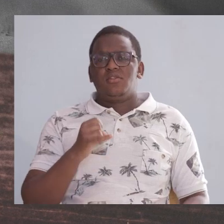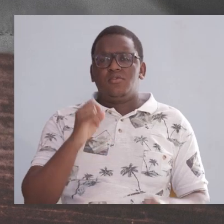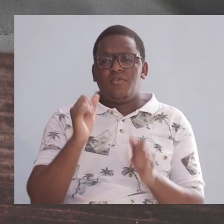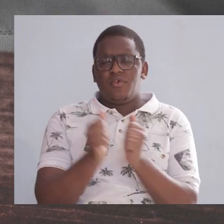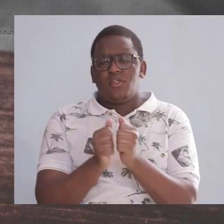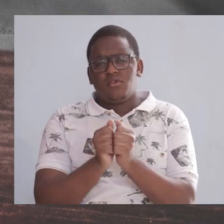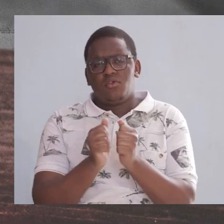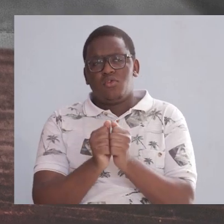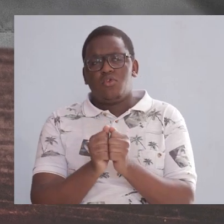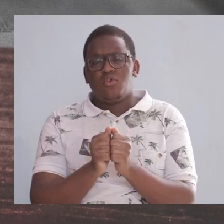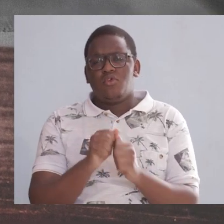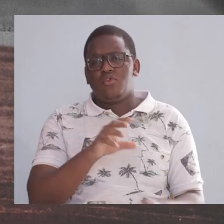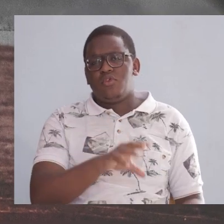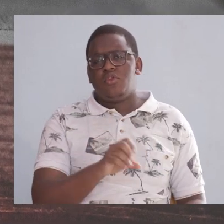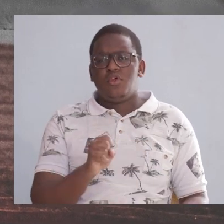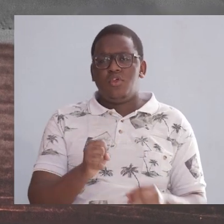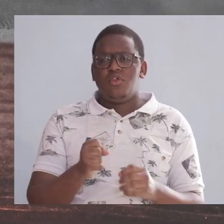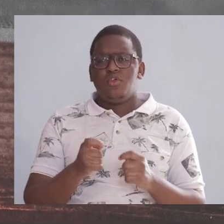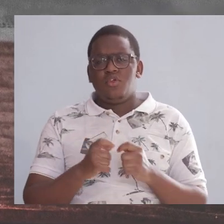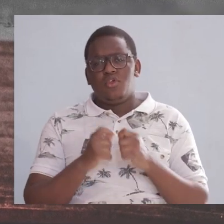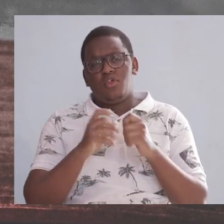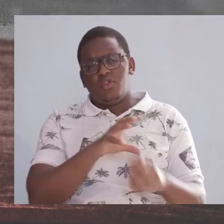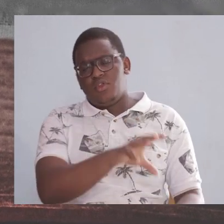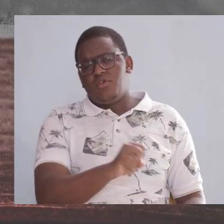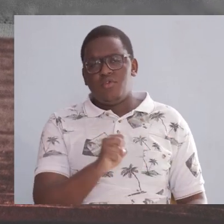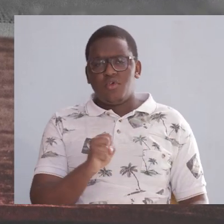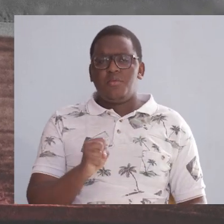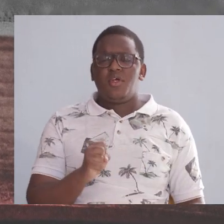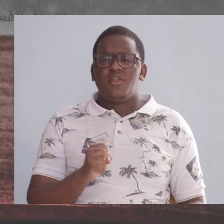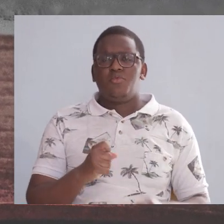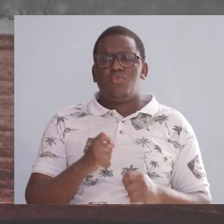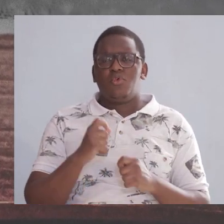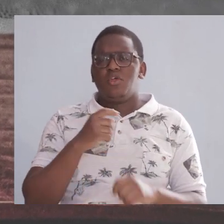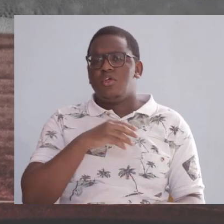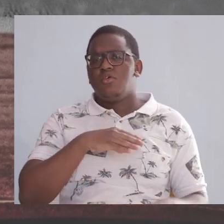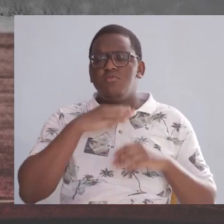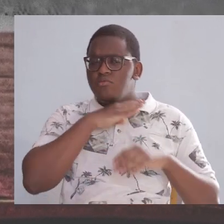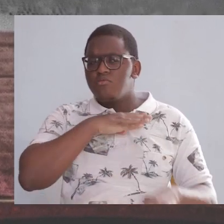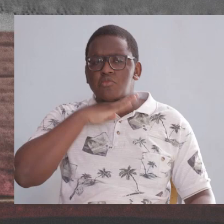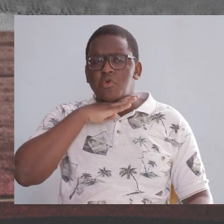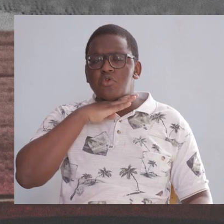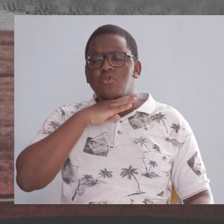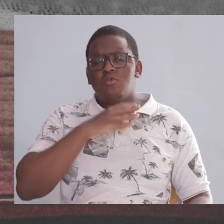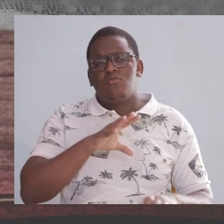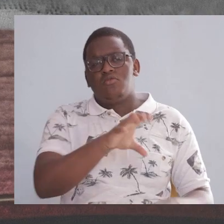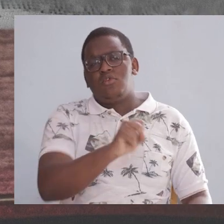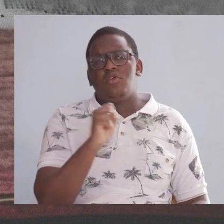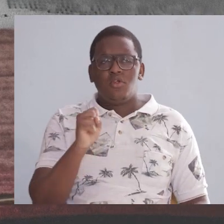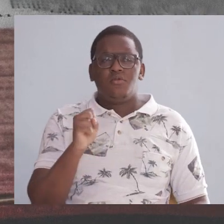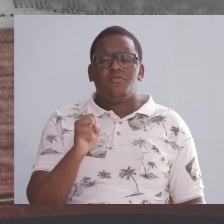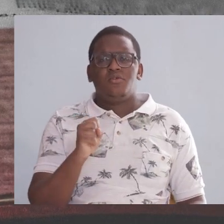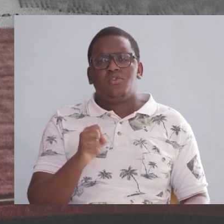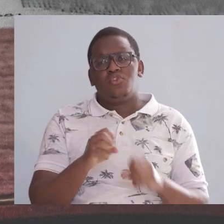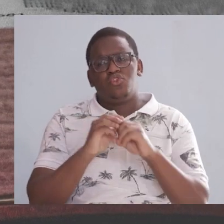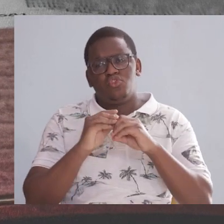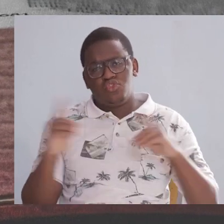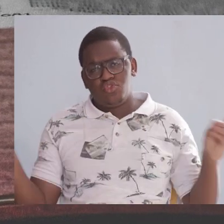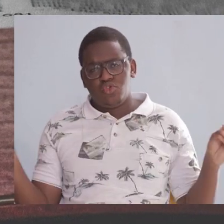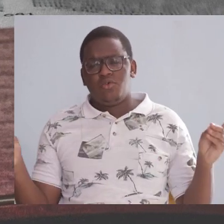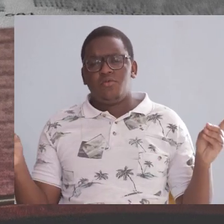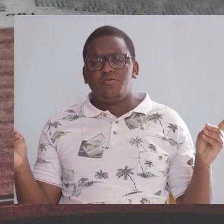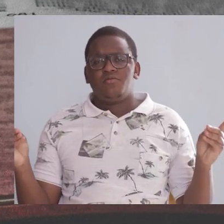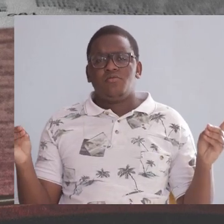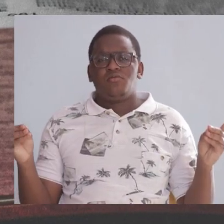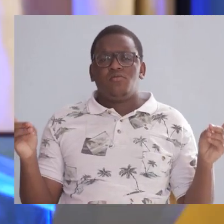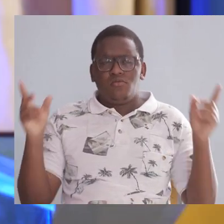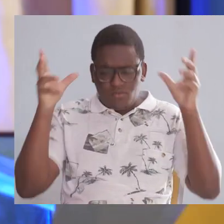to steal, to kill, and to destroy. But I came that you might have life and have it in more abundance. When